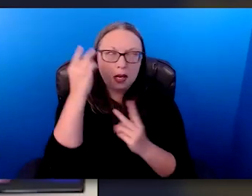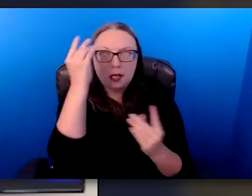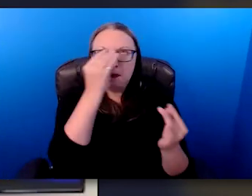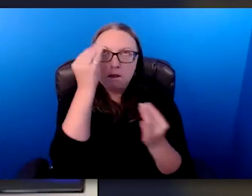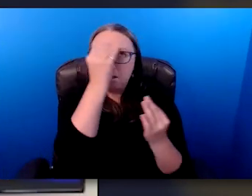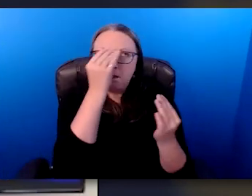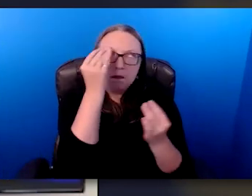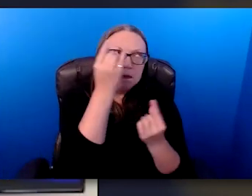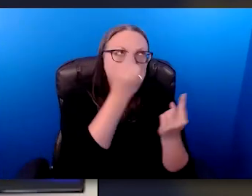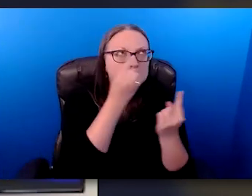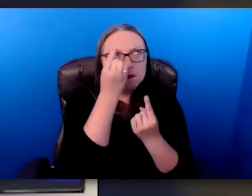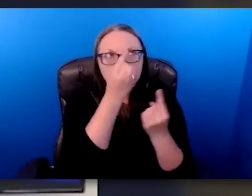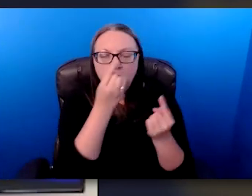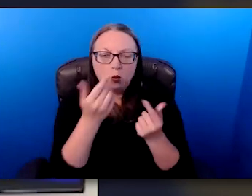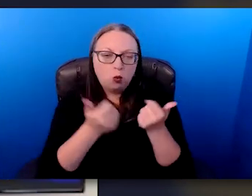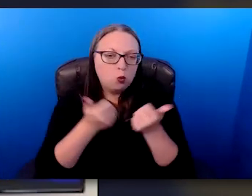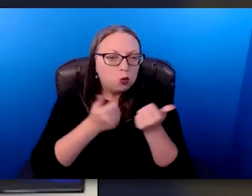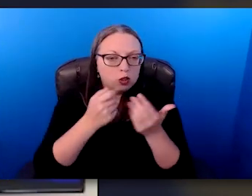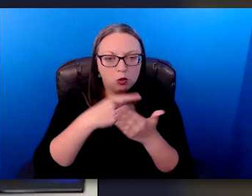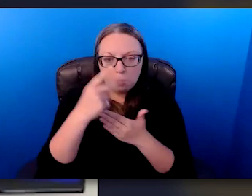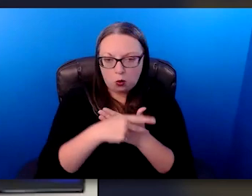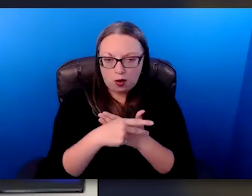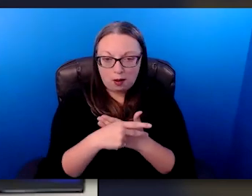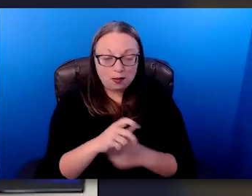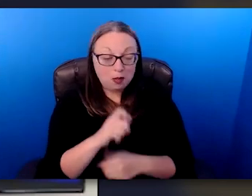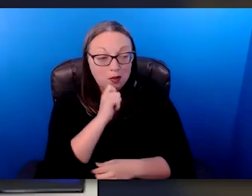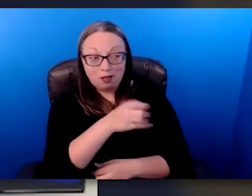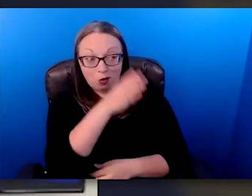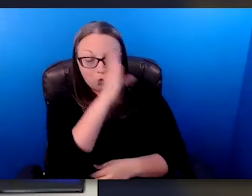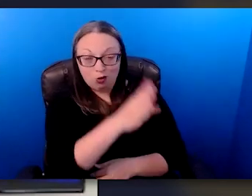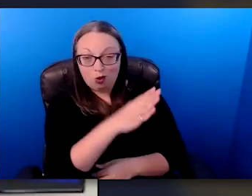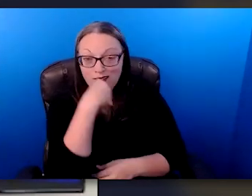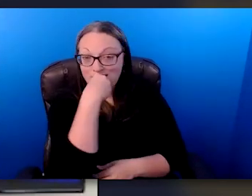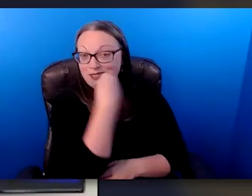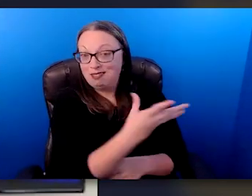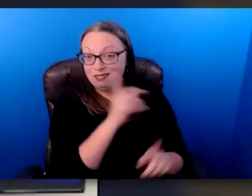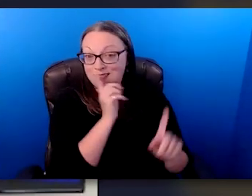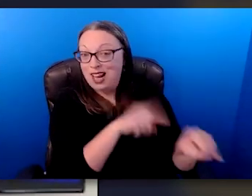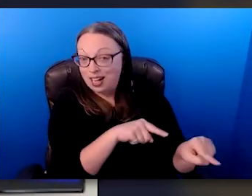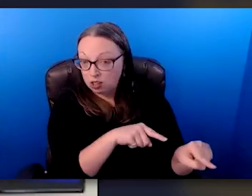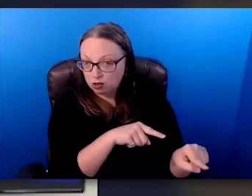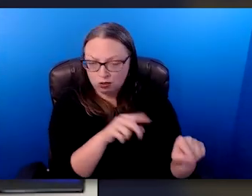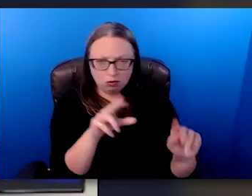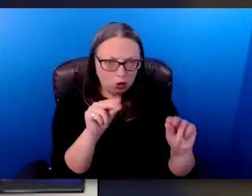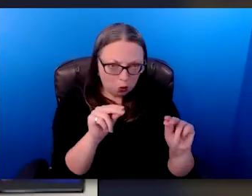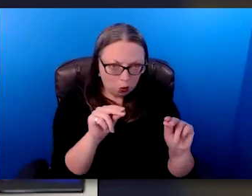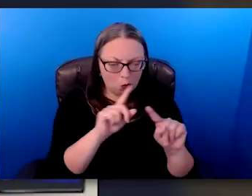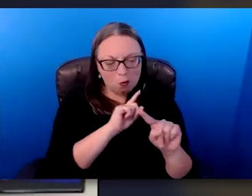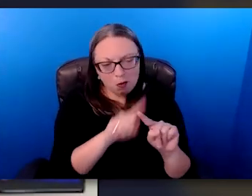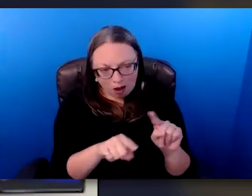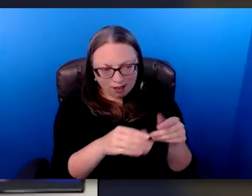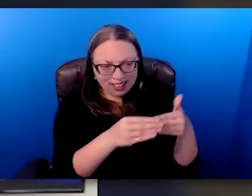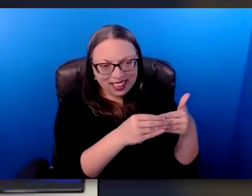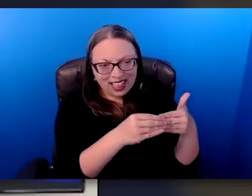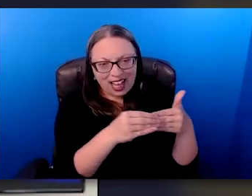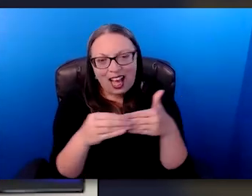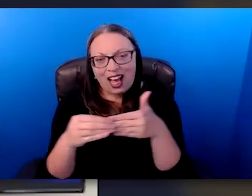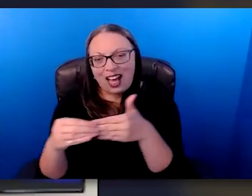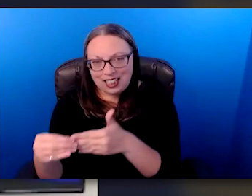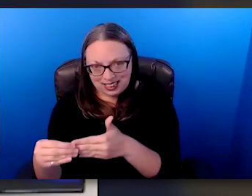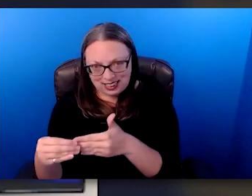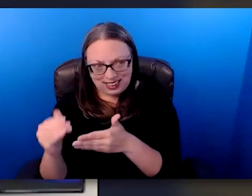might want to choose. So again, rather than giving the answer, it helped, it was more along the lines of guidance. And